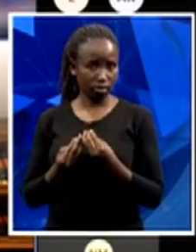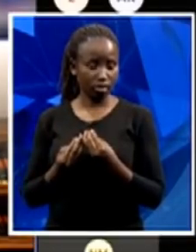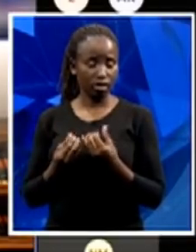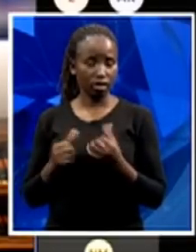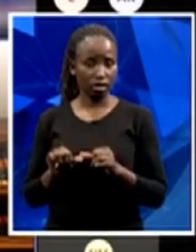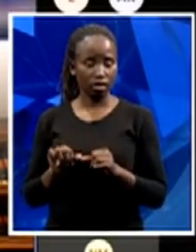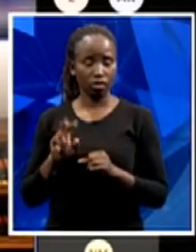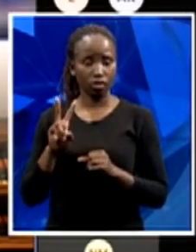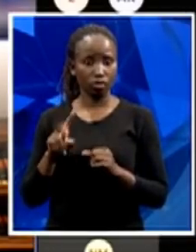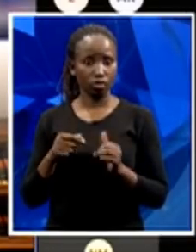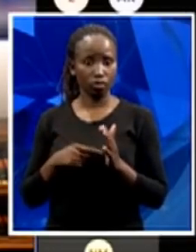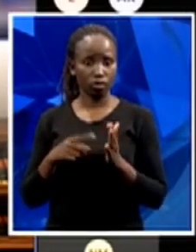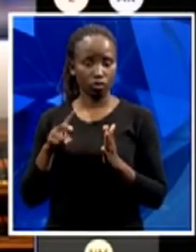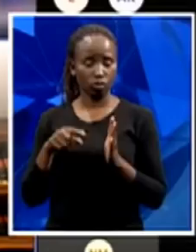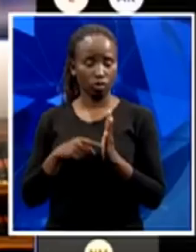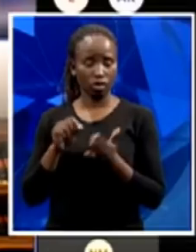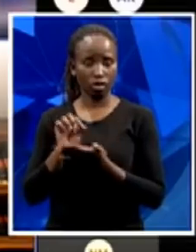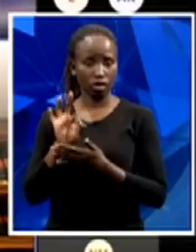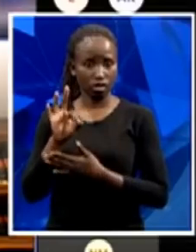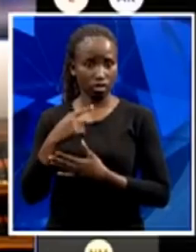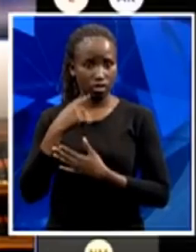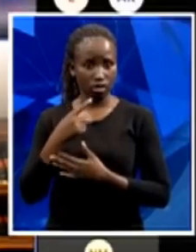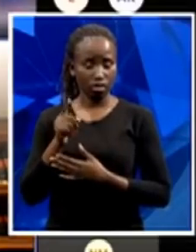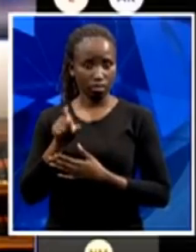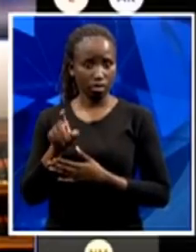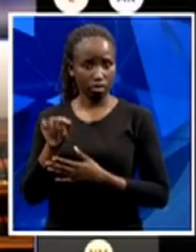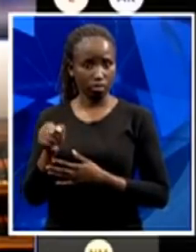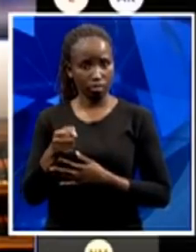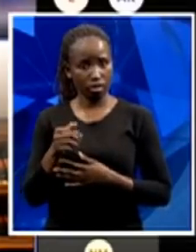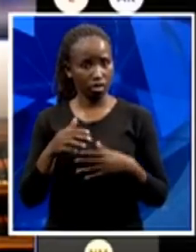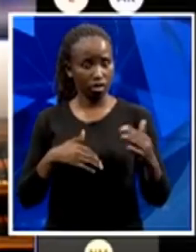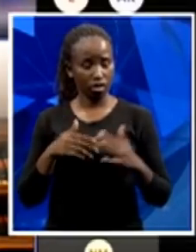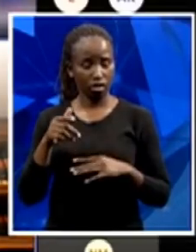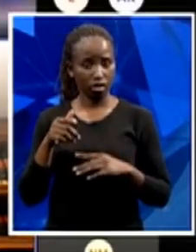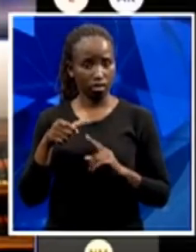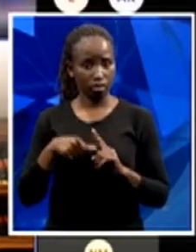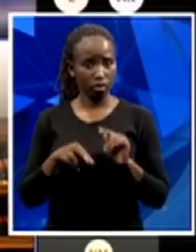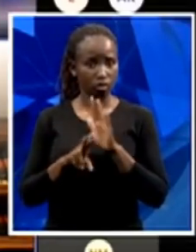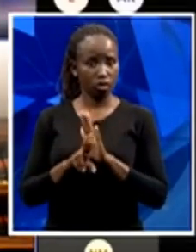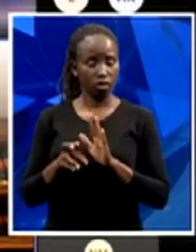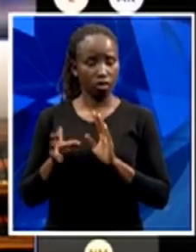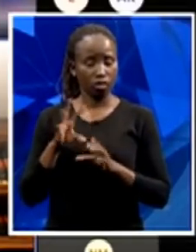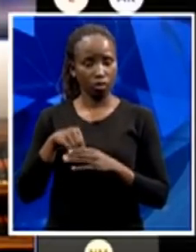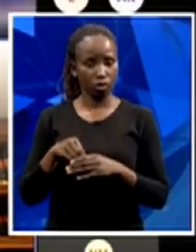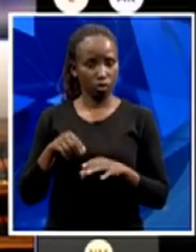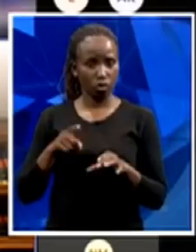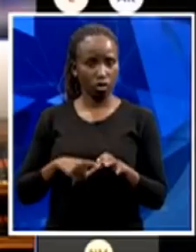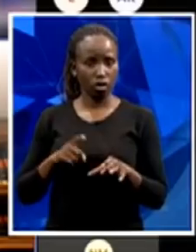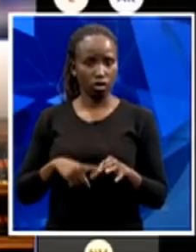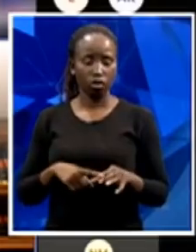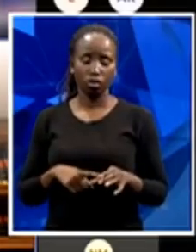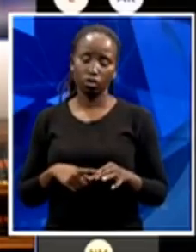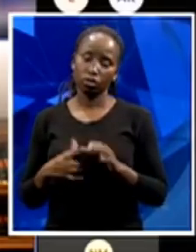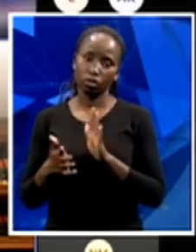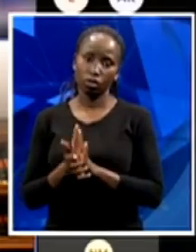to delegate any of its powers, and that must include the power to institute and defend legal proceedings to the officials or the